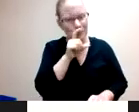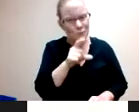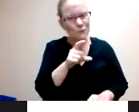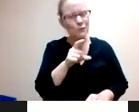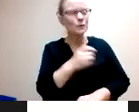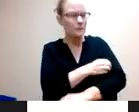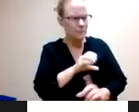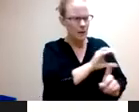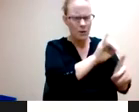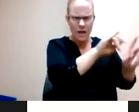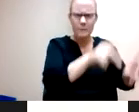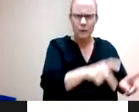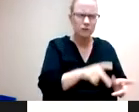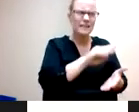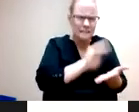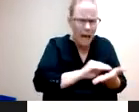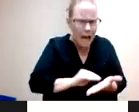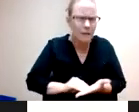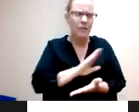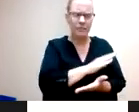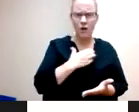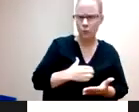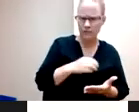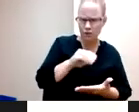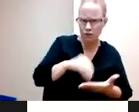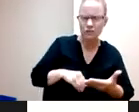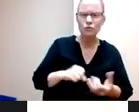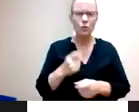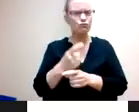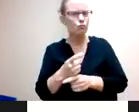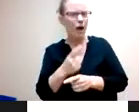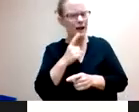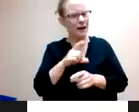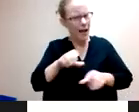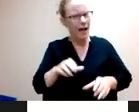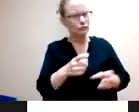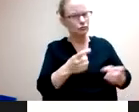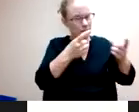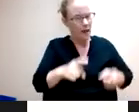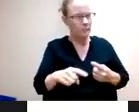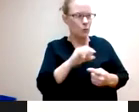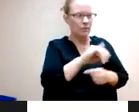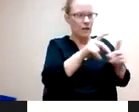as much as possible for the future so that the right thing happens. Next.